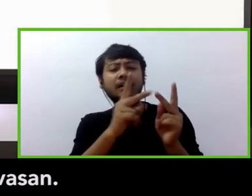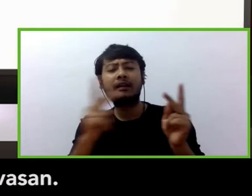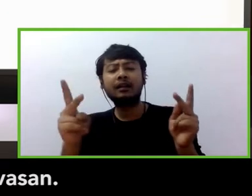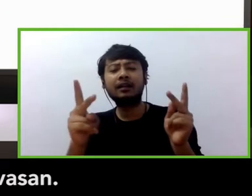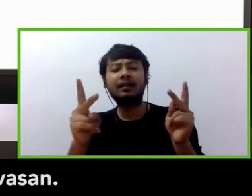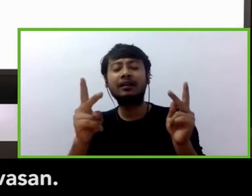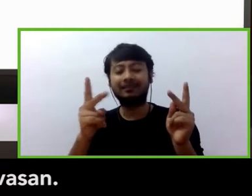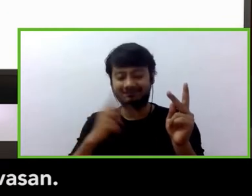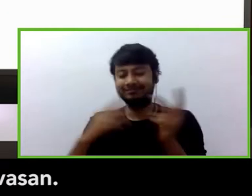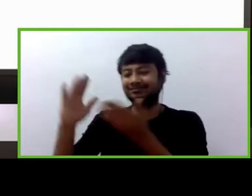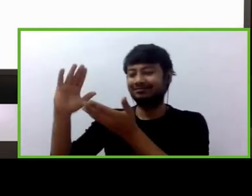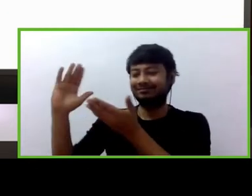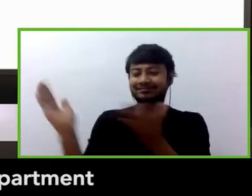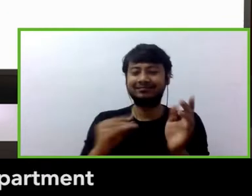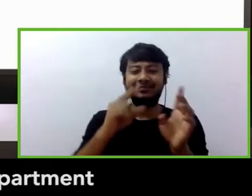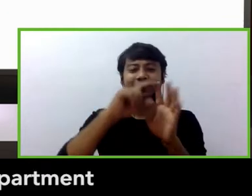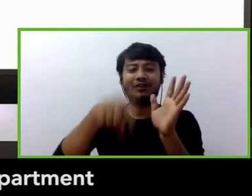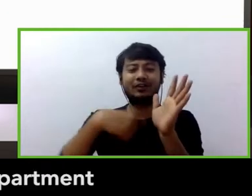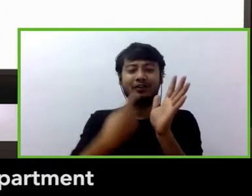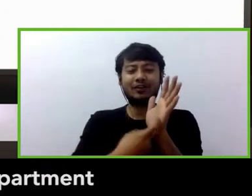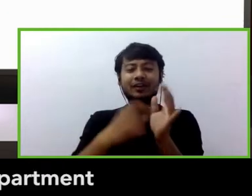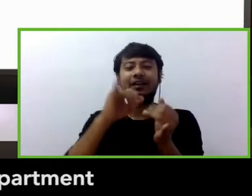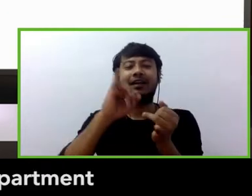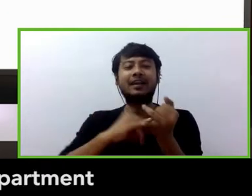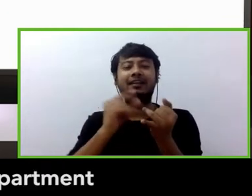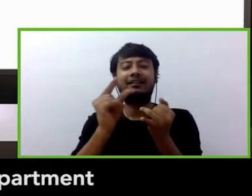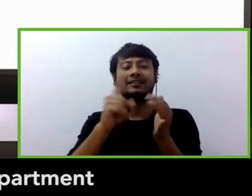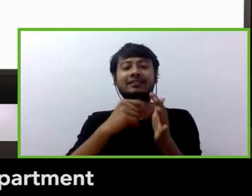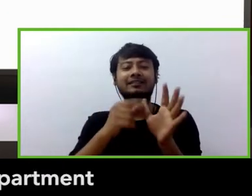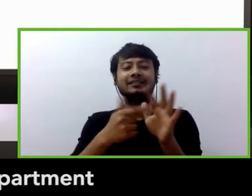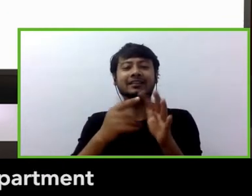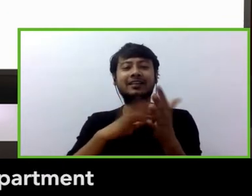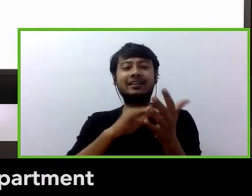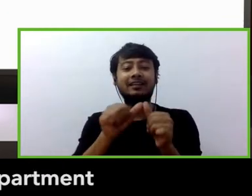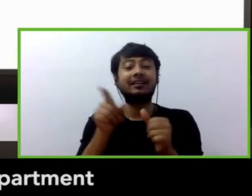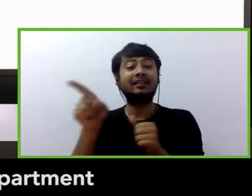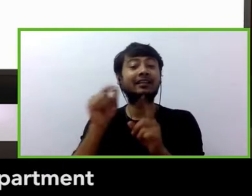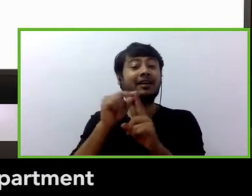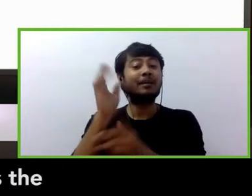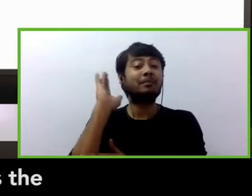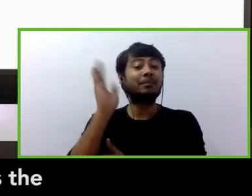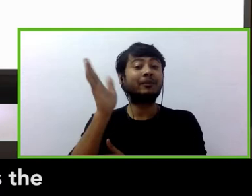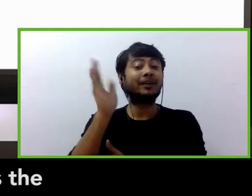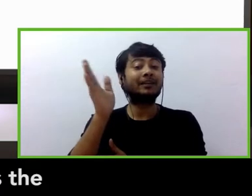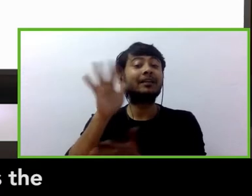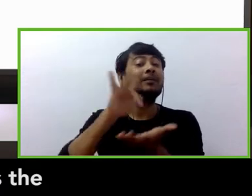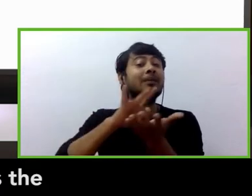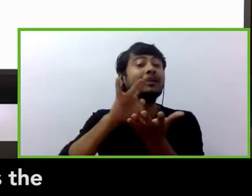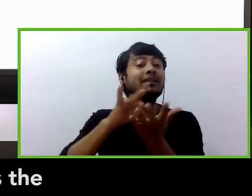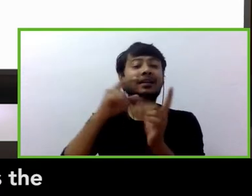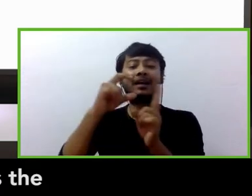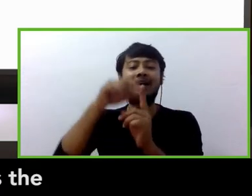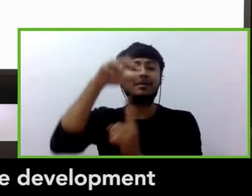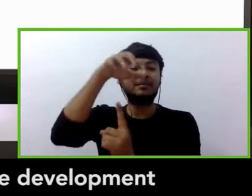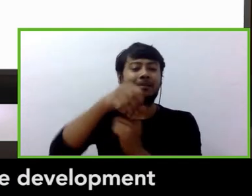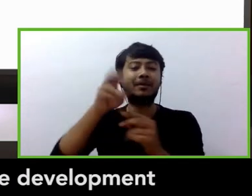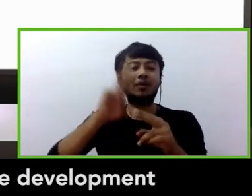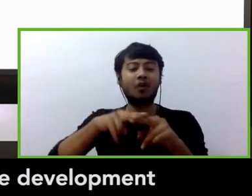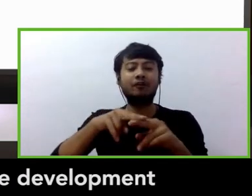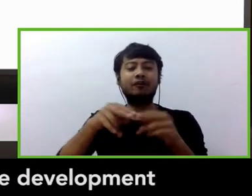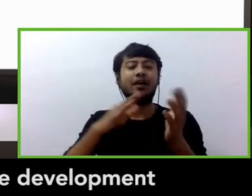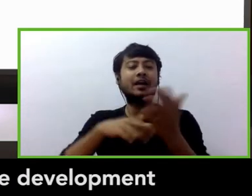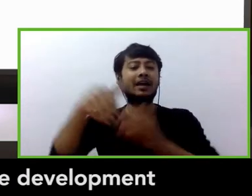Sujata Srinivasan. Sujata Srinivasan is a professor in the Department of Mechanical Engineering and heads the